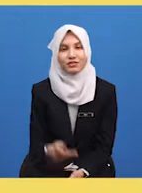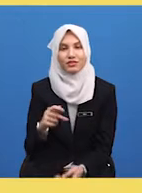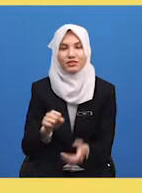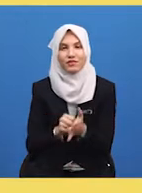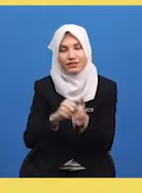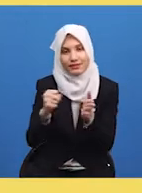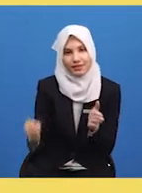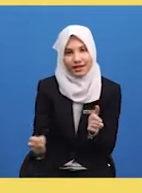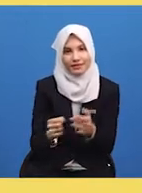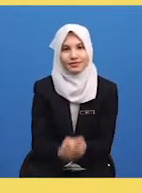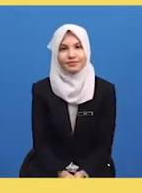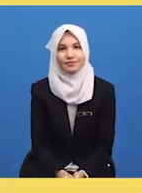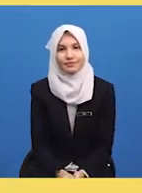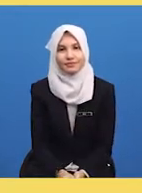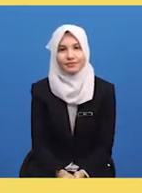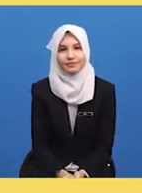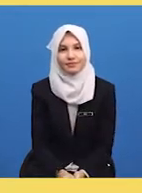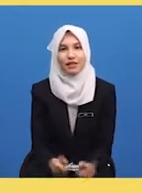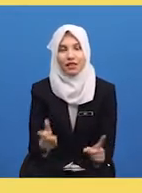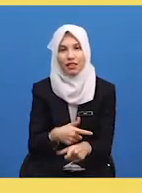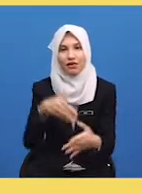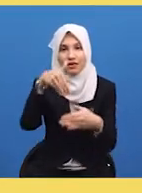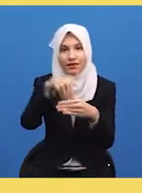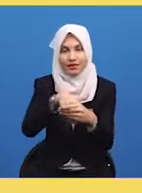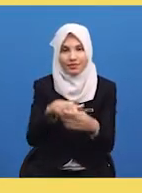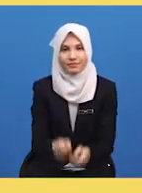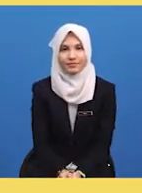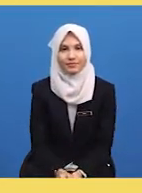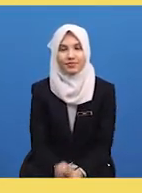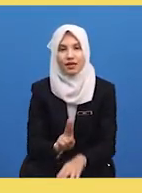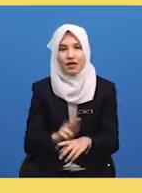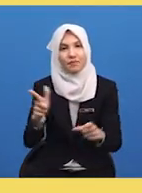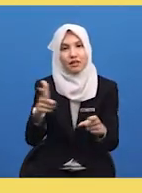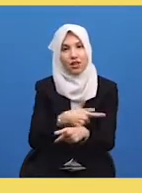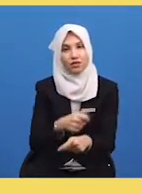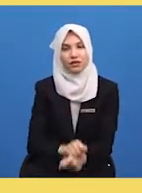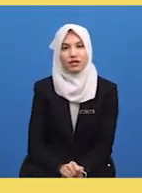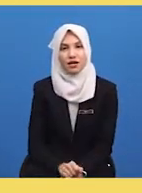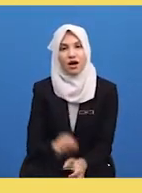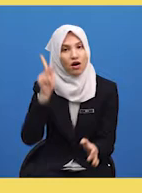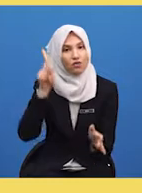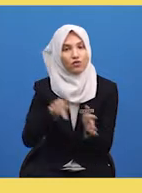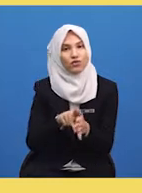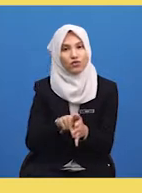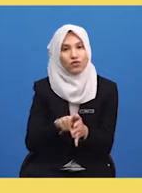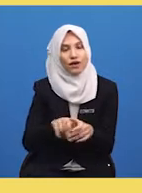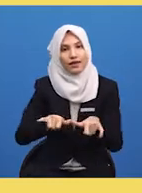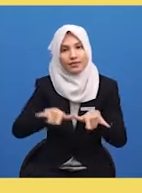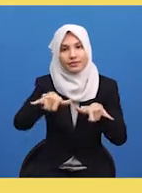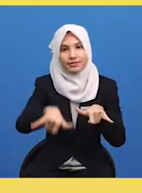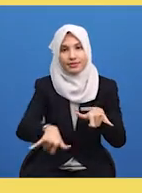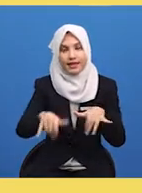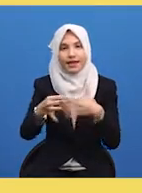Social network site. Log in. Upload a photo. And stay safe.